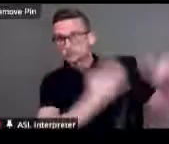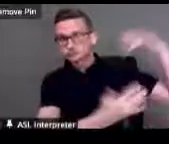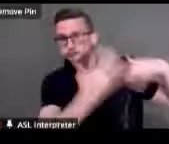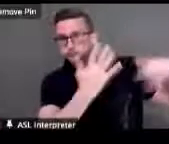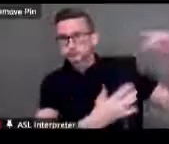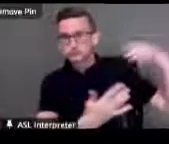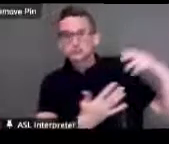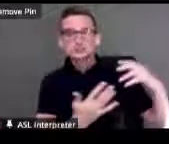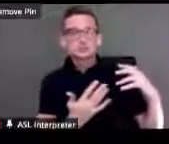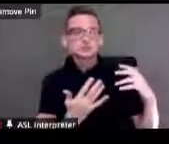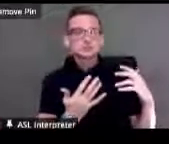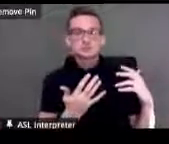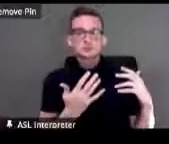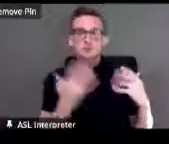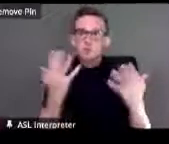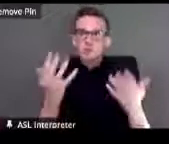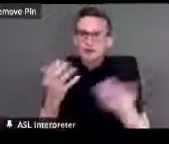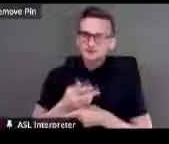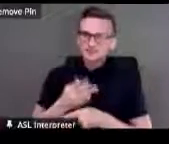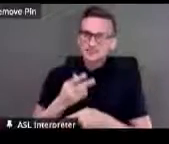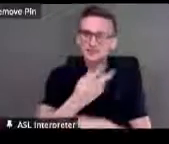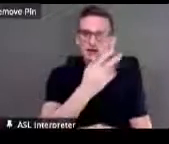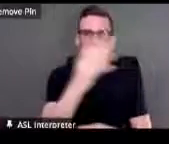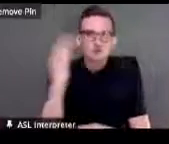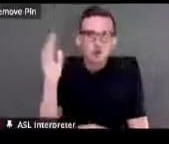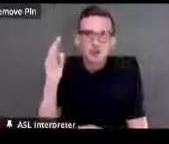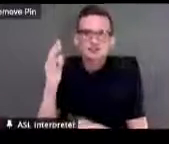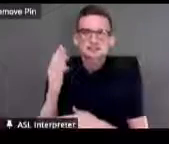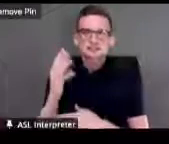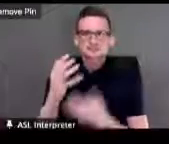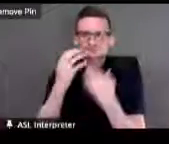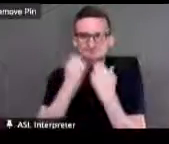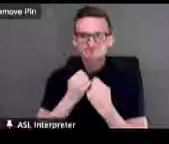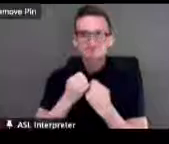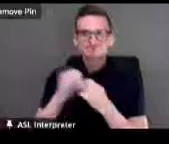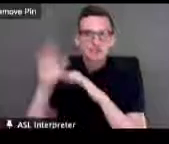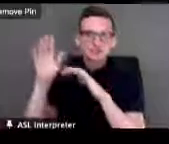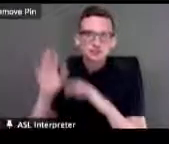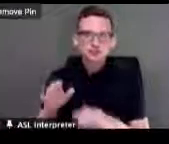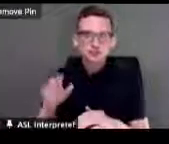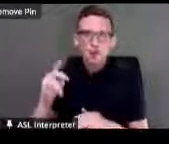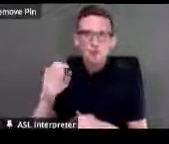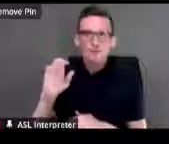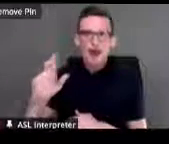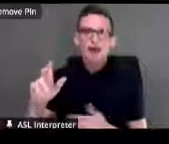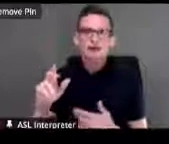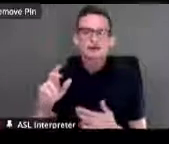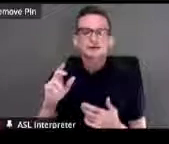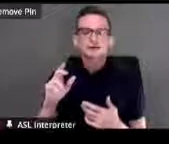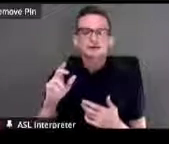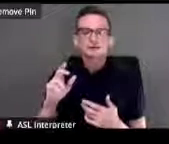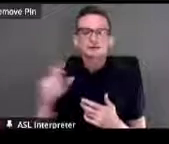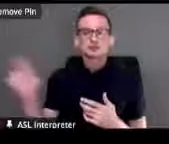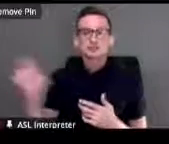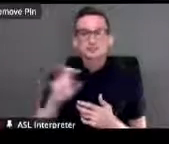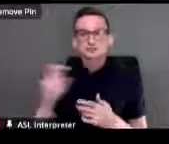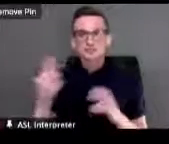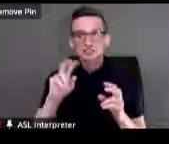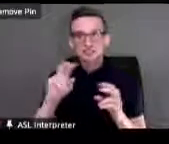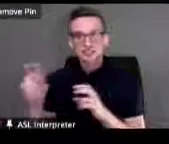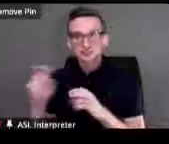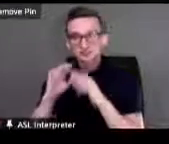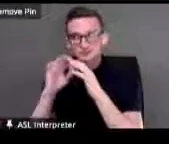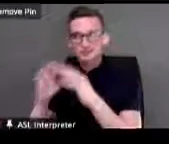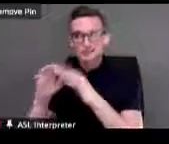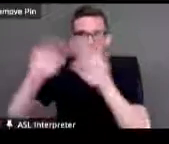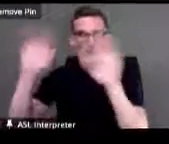our forests, worrying about our snowpack, and transportation issues with weather related. We're dealing